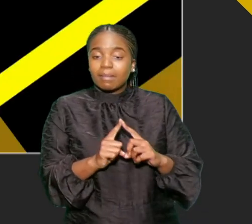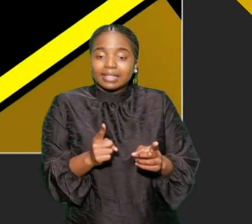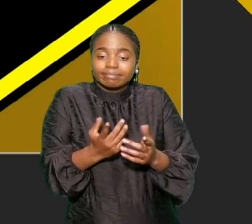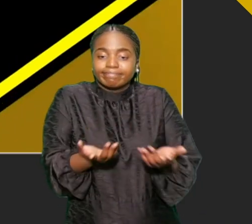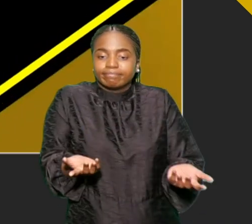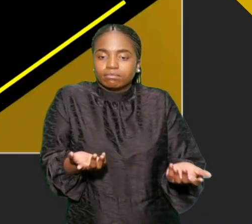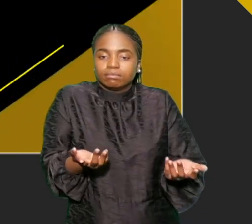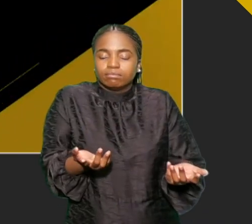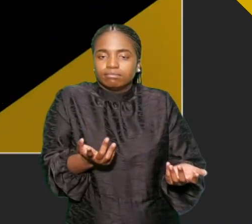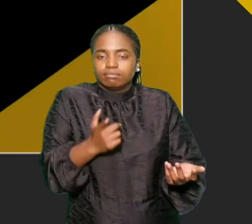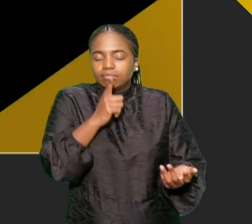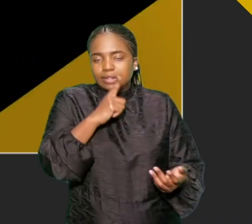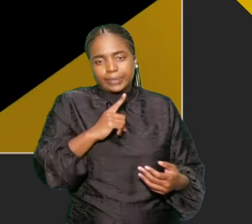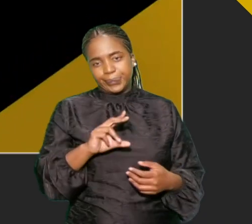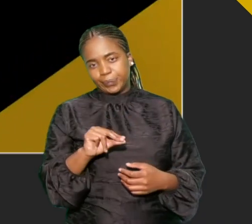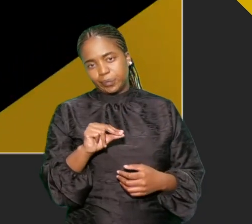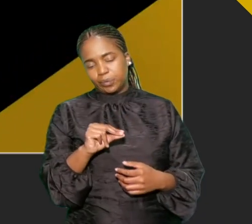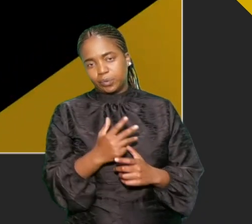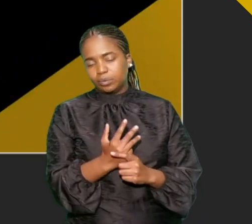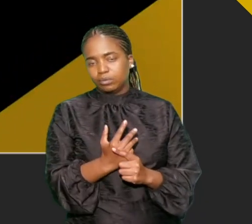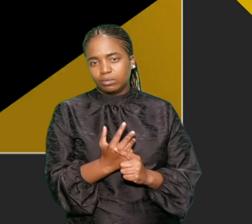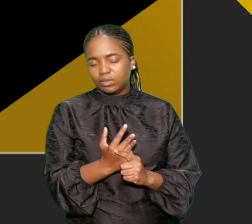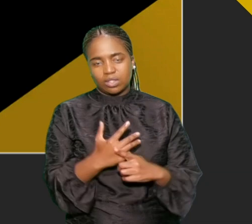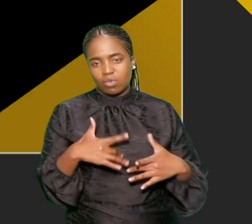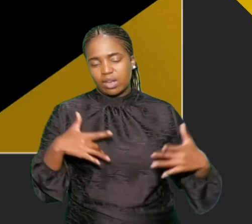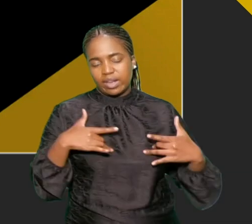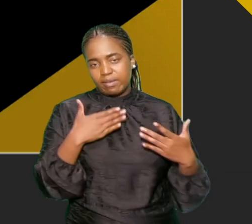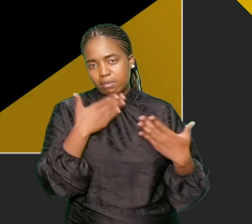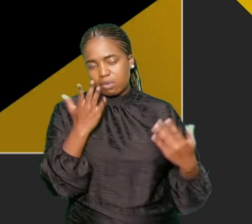unfortunately I was told hore no, he won't make it.